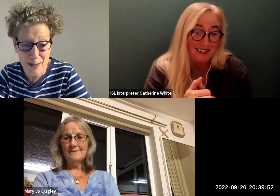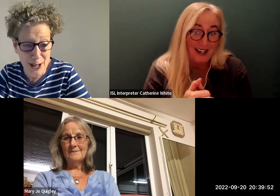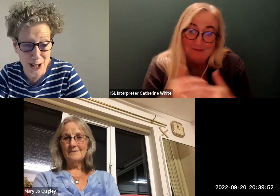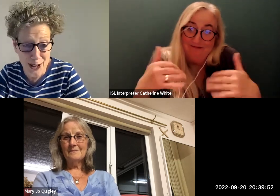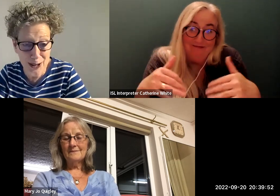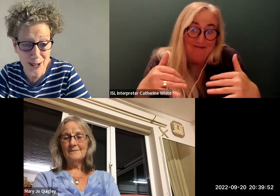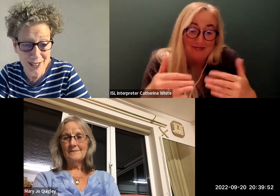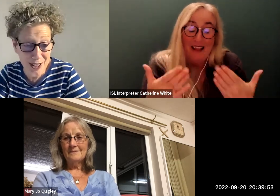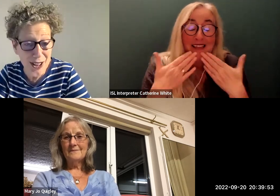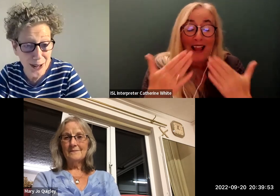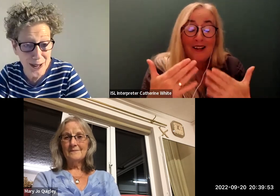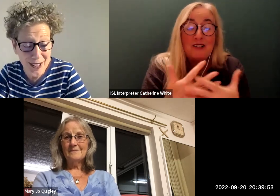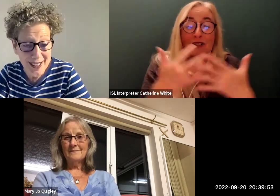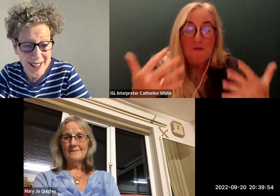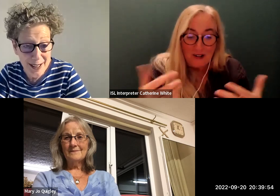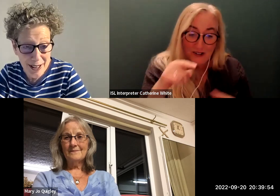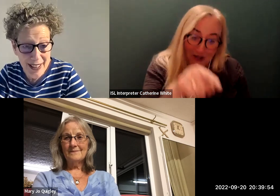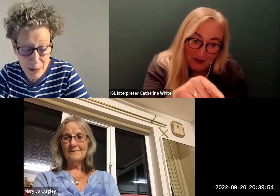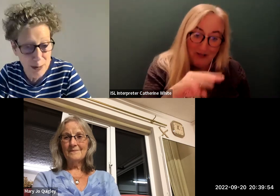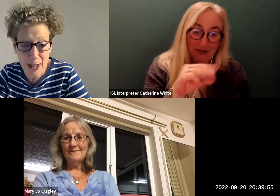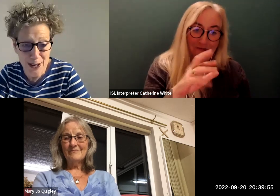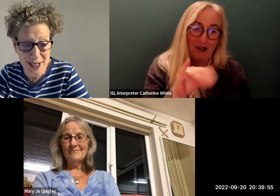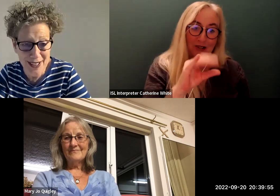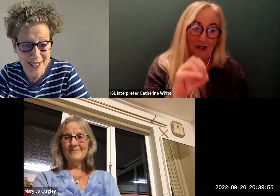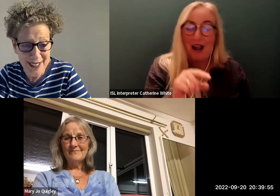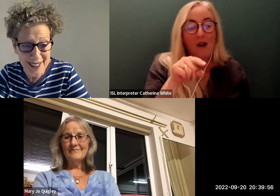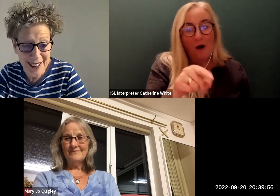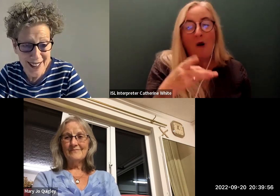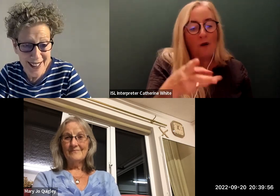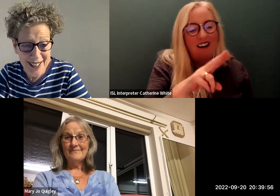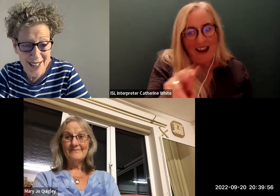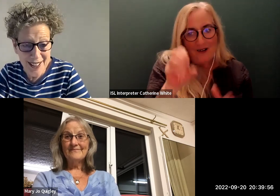gave so much to you, Hmm. that won't be lost.